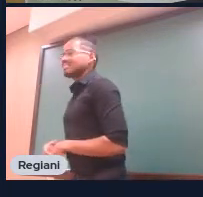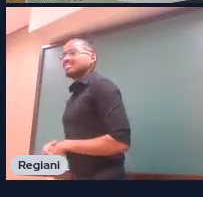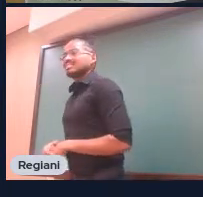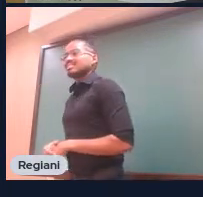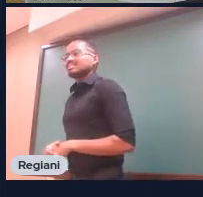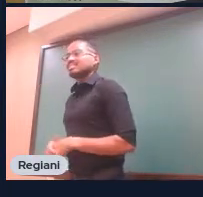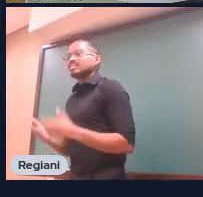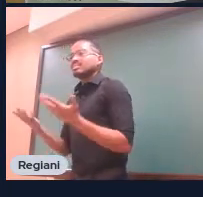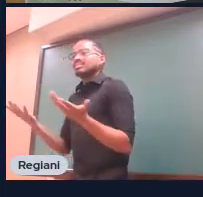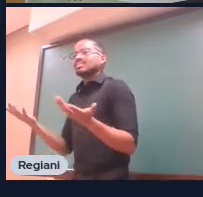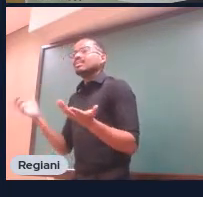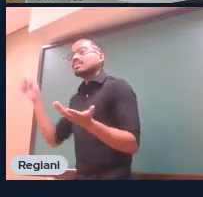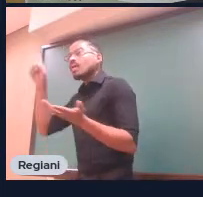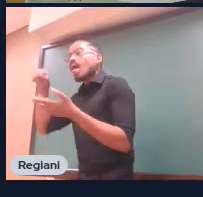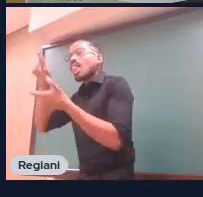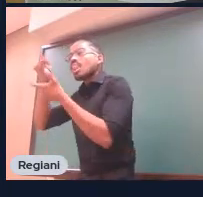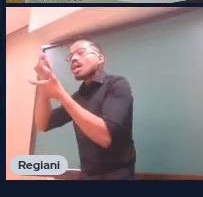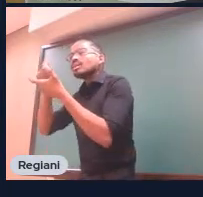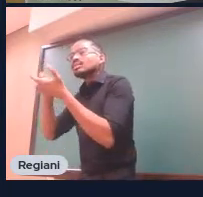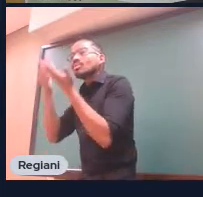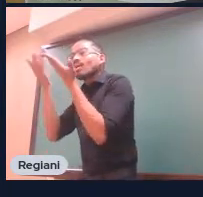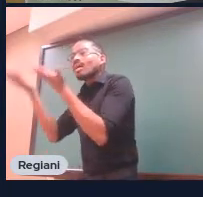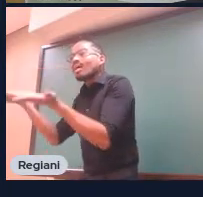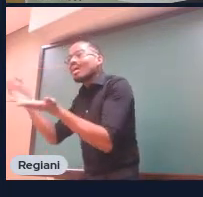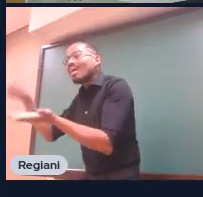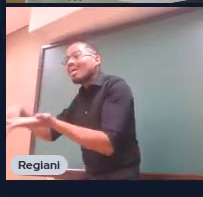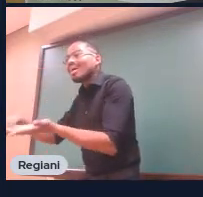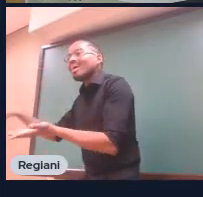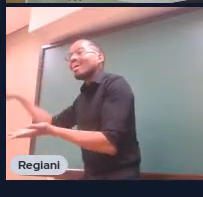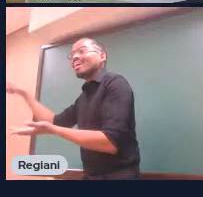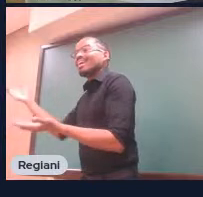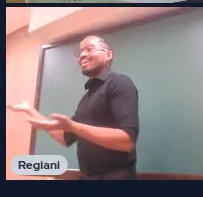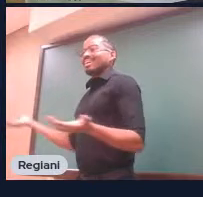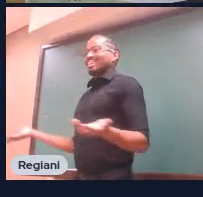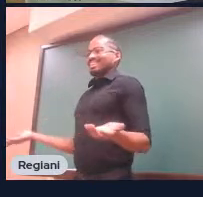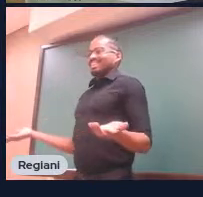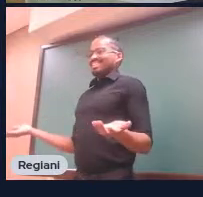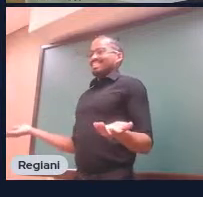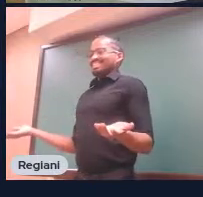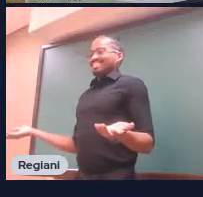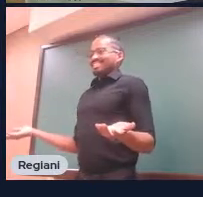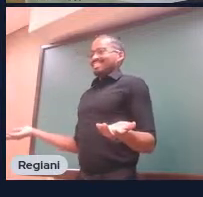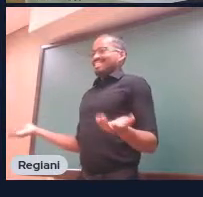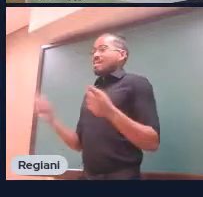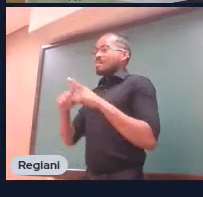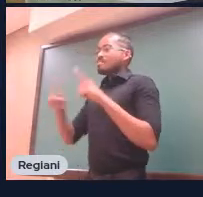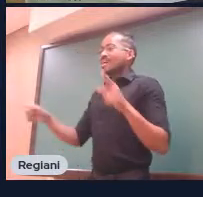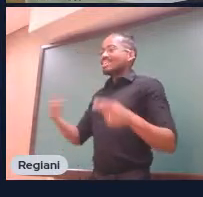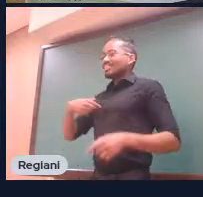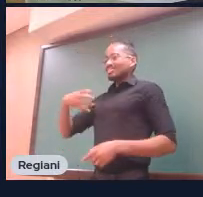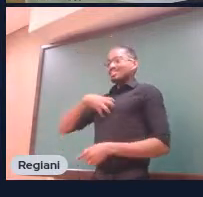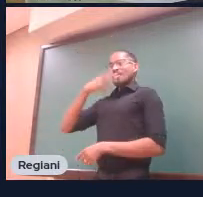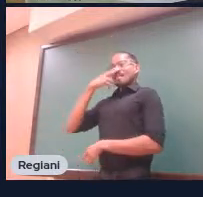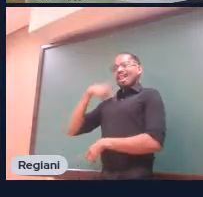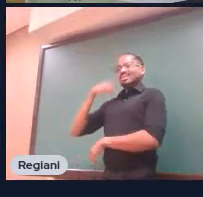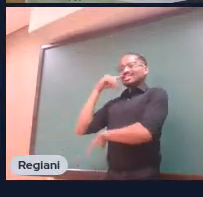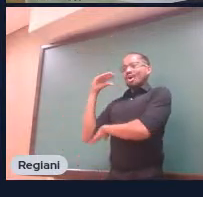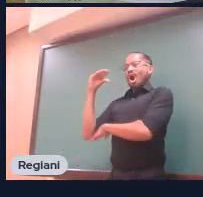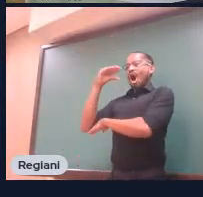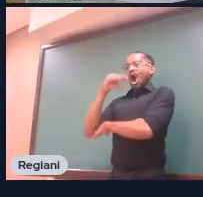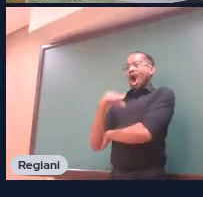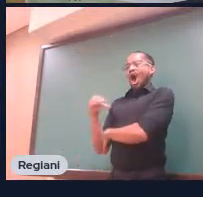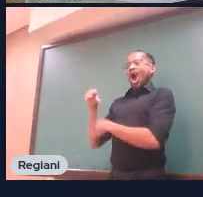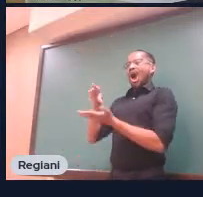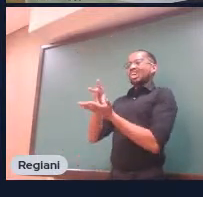So this is lexicography, of course, but I was told, I'm a dinosaur now. I was thinking the old way, how to solve this issue, to have the